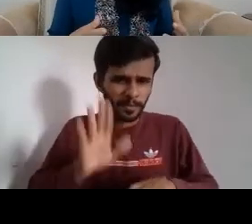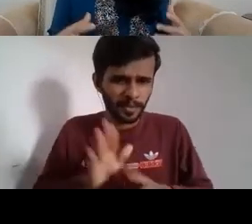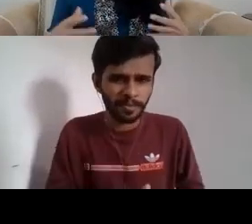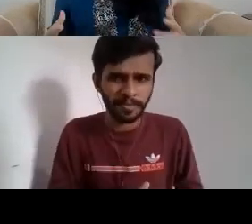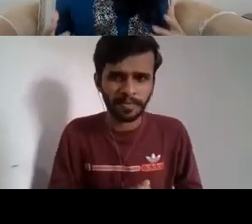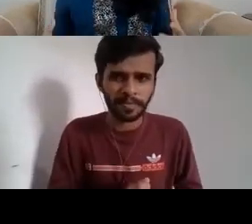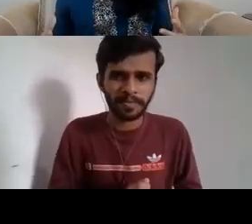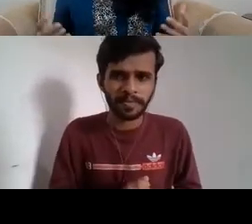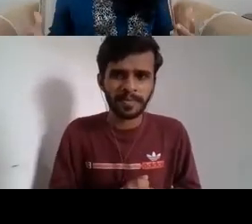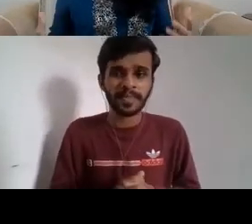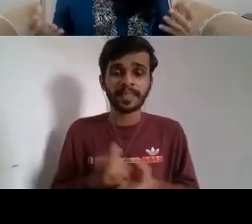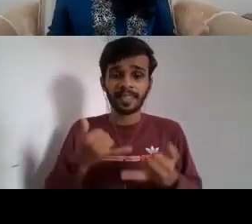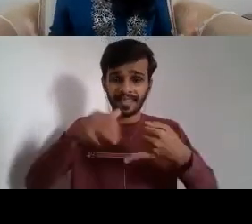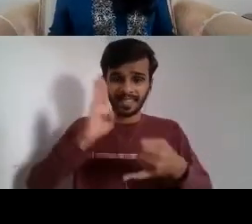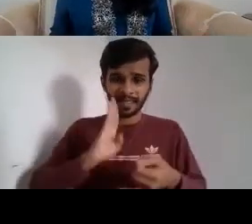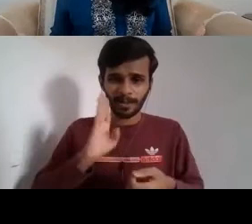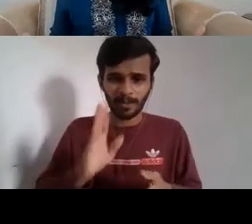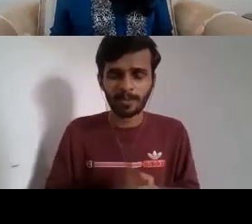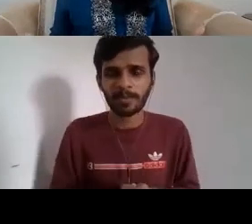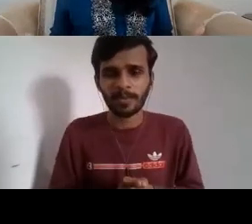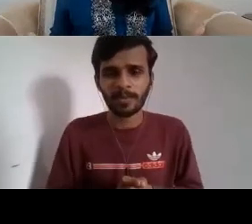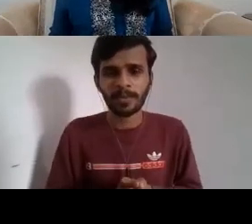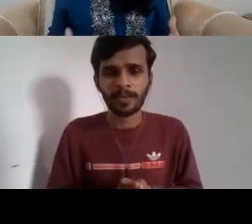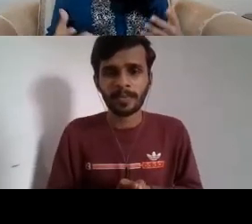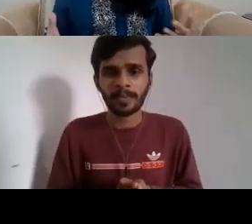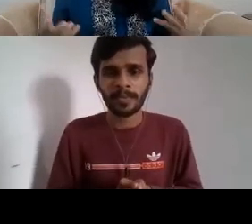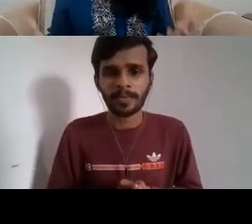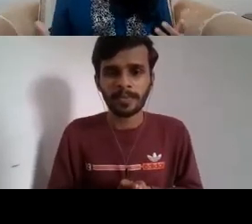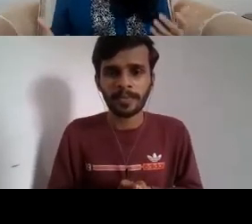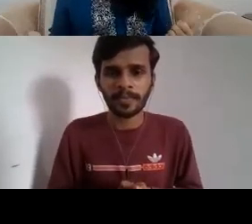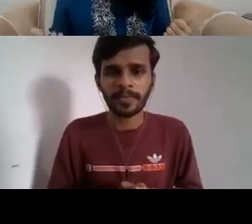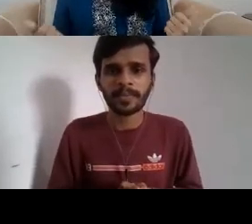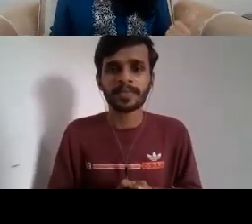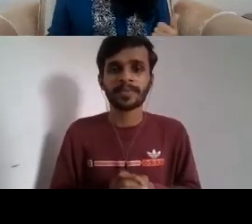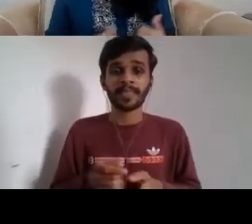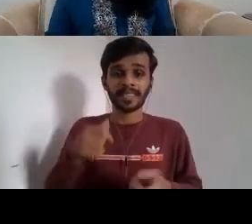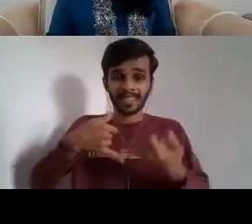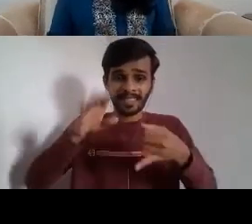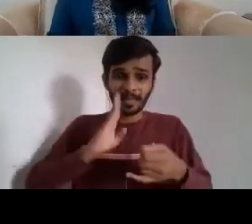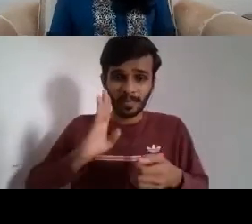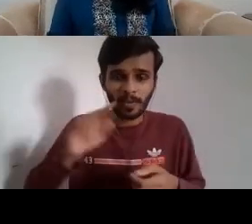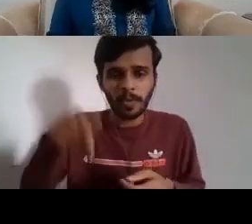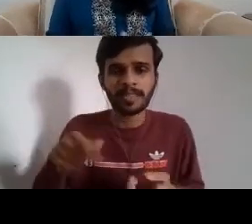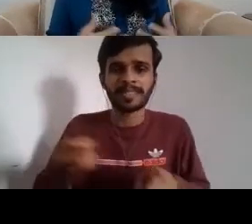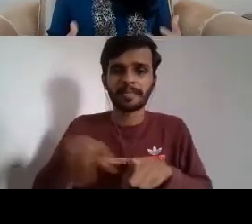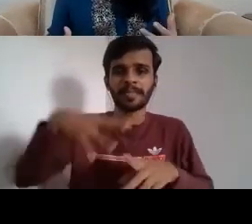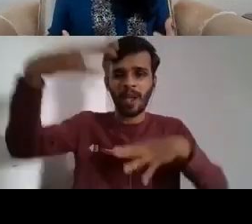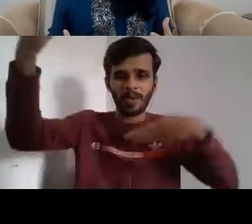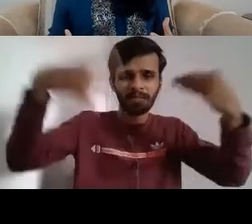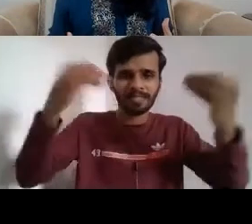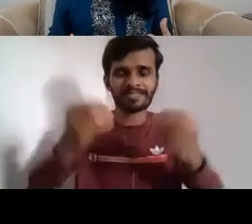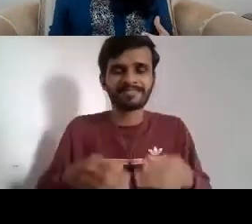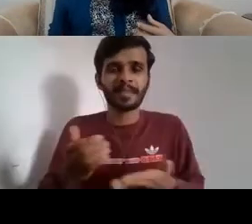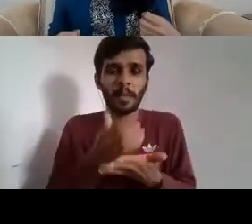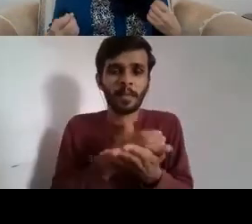While Indian music has taken huge strides, why don't we see more international concerts from India? Why don't we